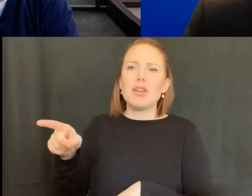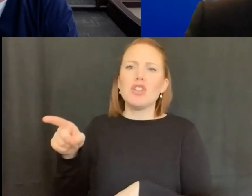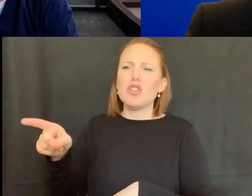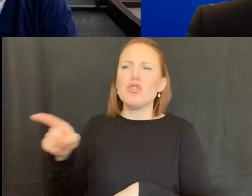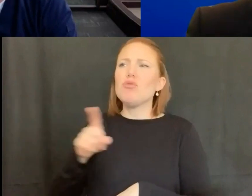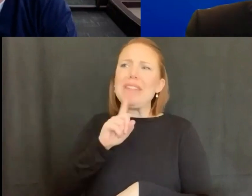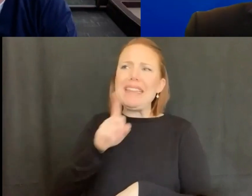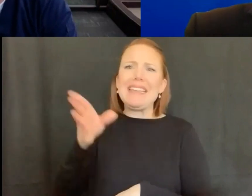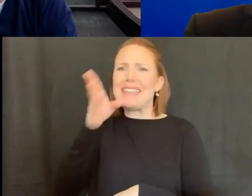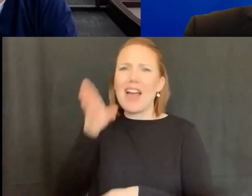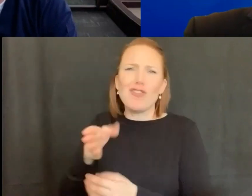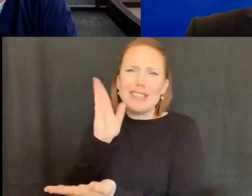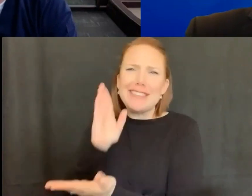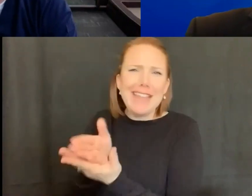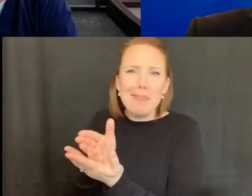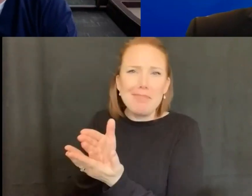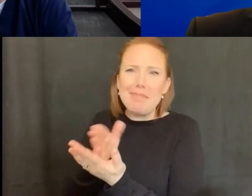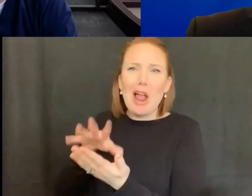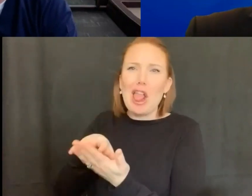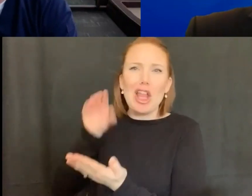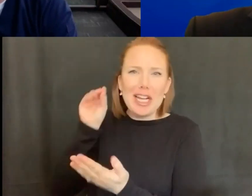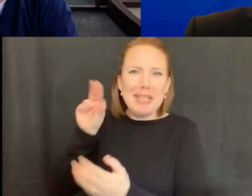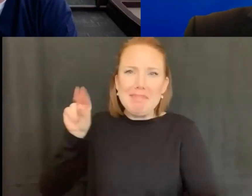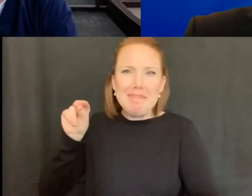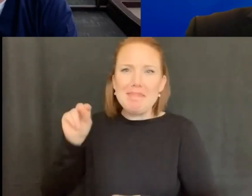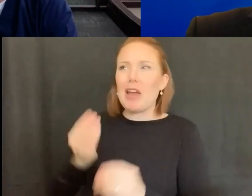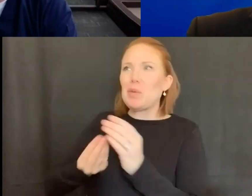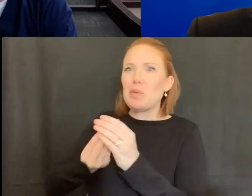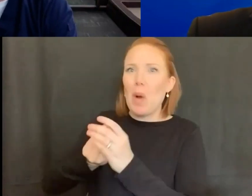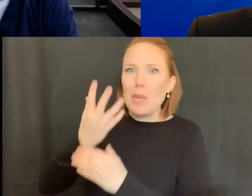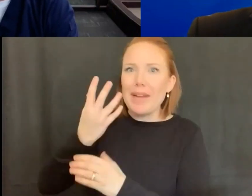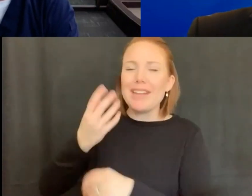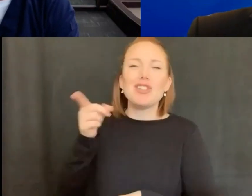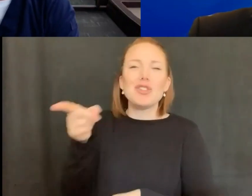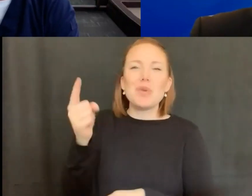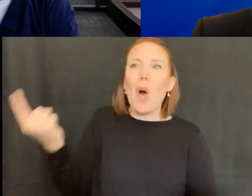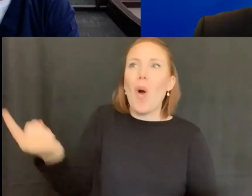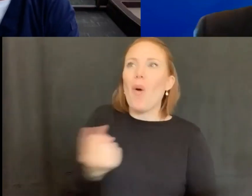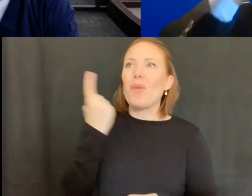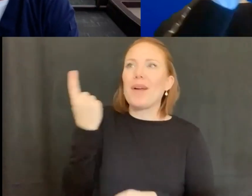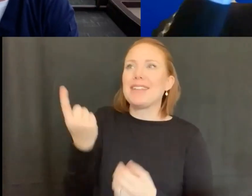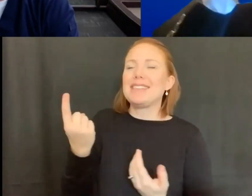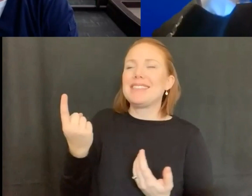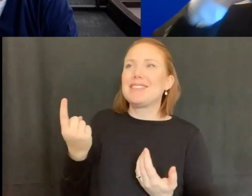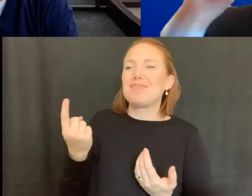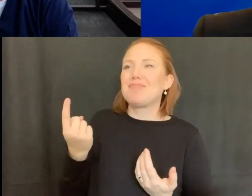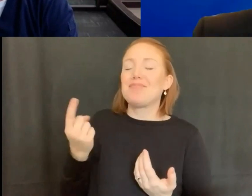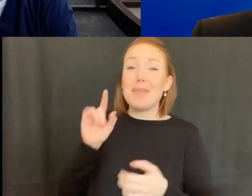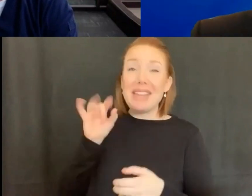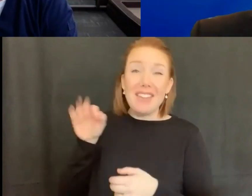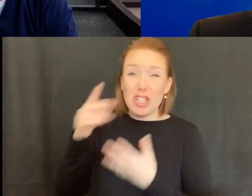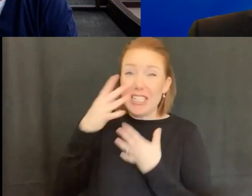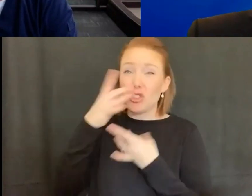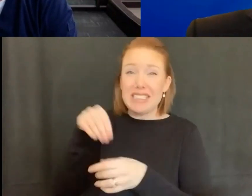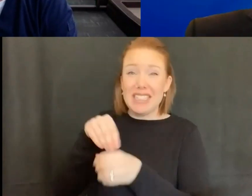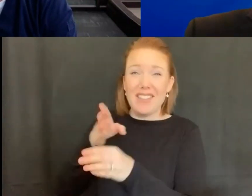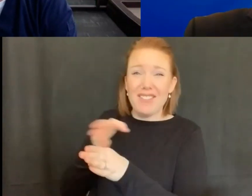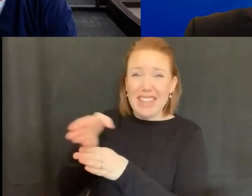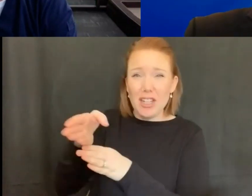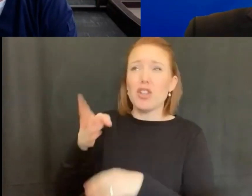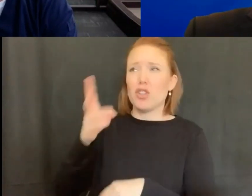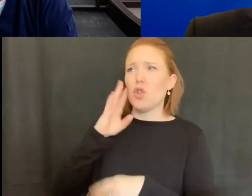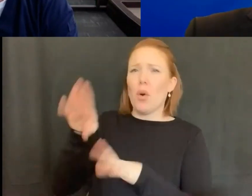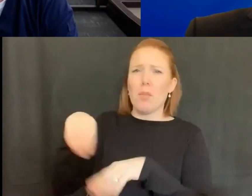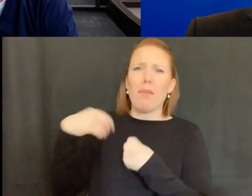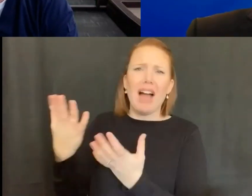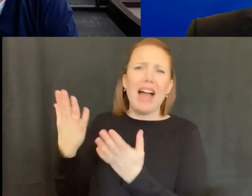stop learning and, growing. I mean, you're always, if you're interested in the field, you're going to be providing services and